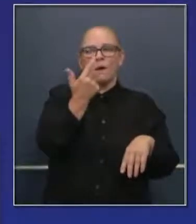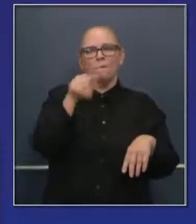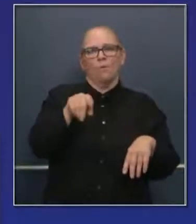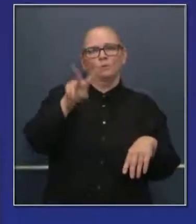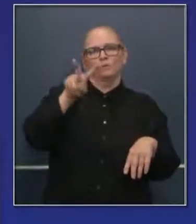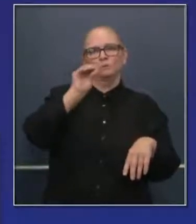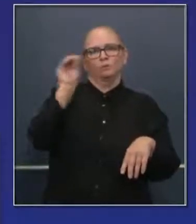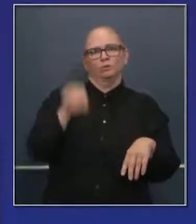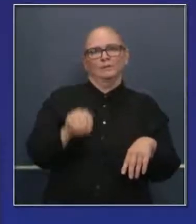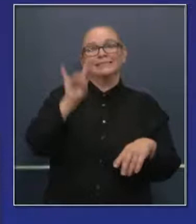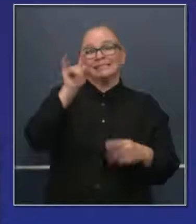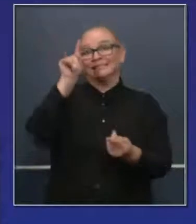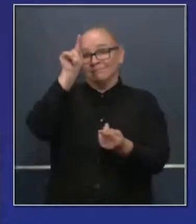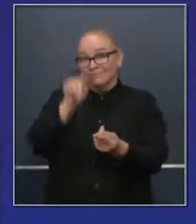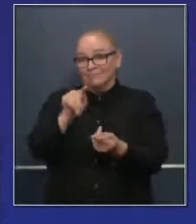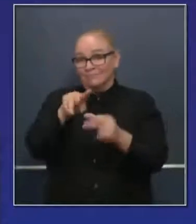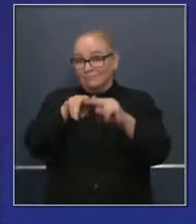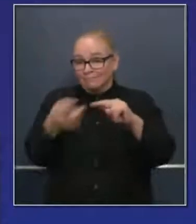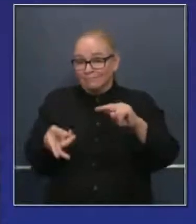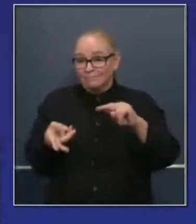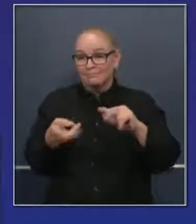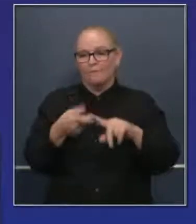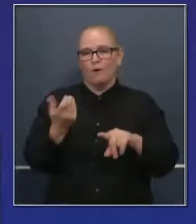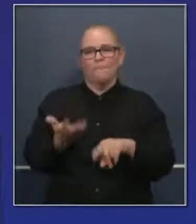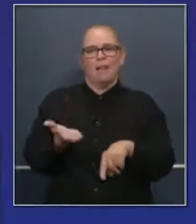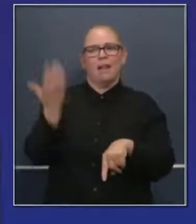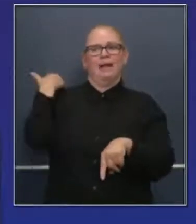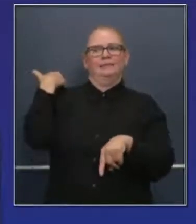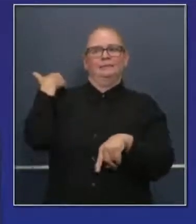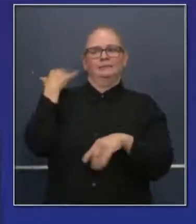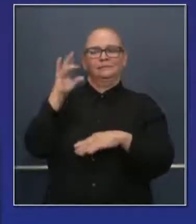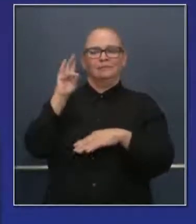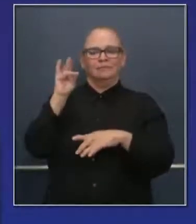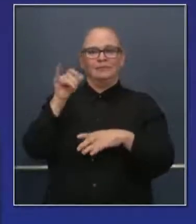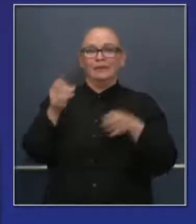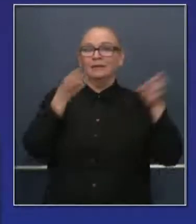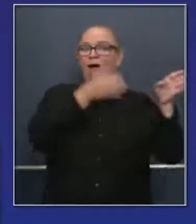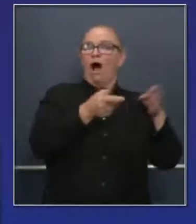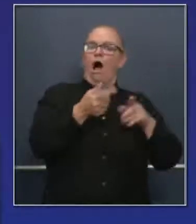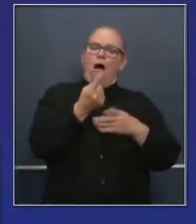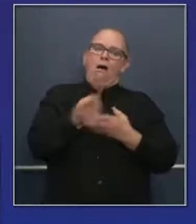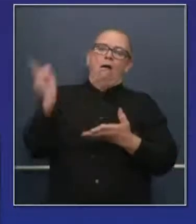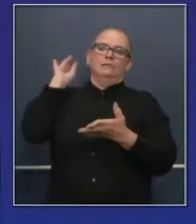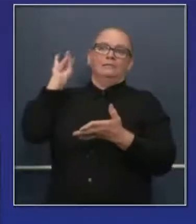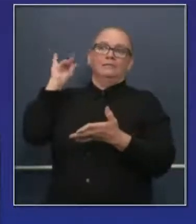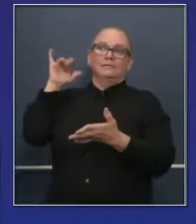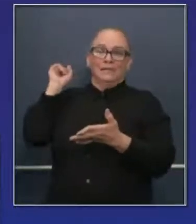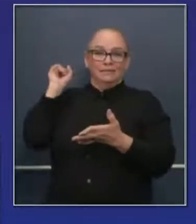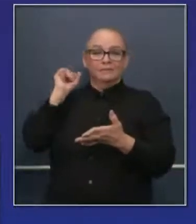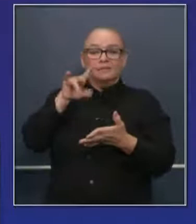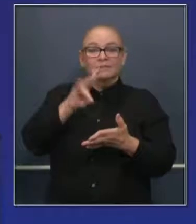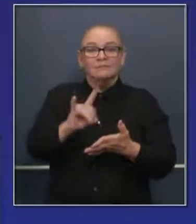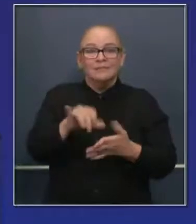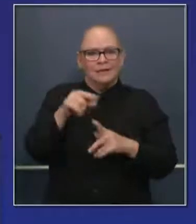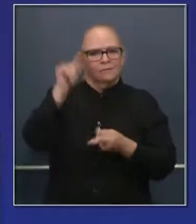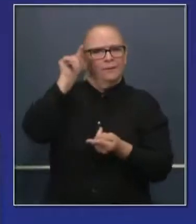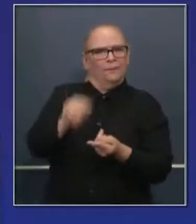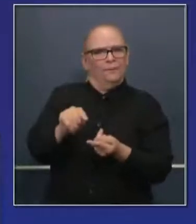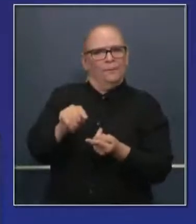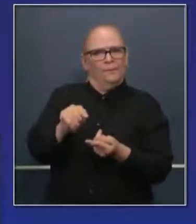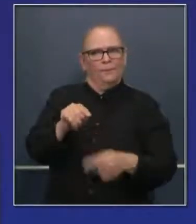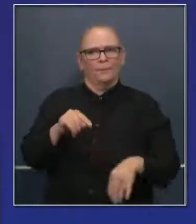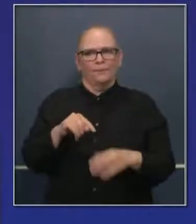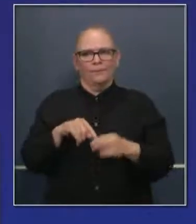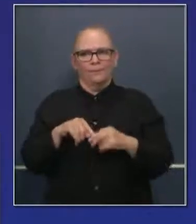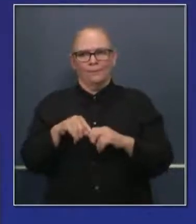21.2% from the previous 7-day average. That's good news, 21.2% decline. The last time you